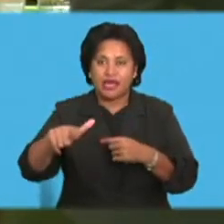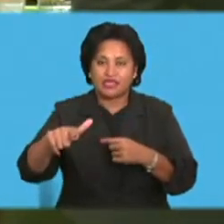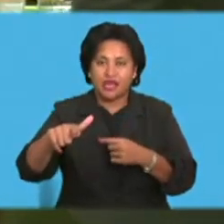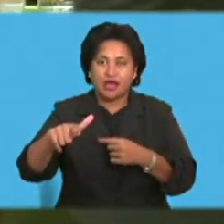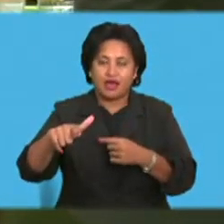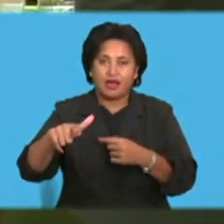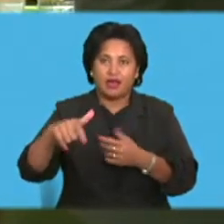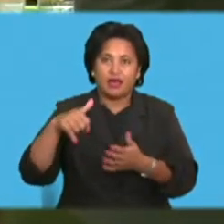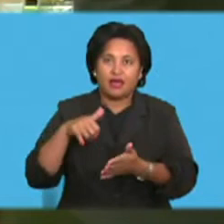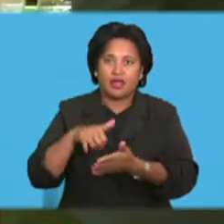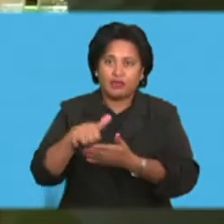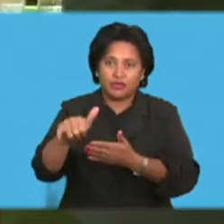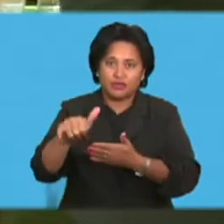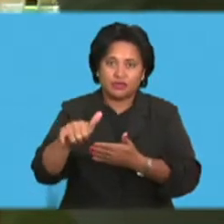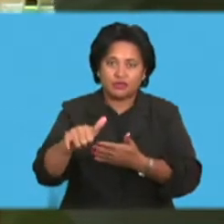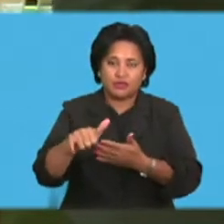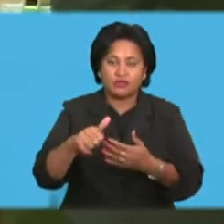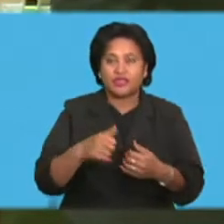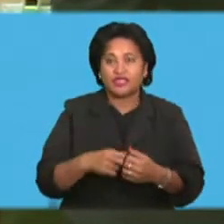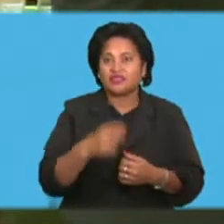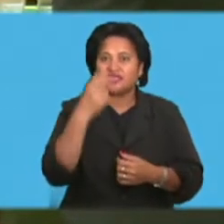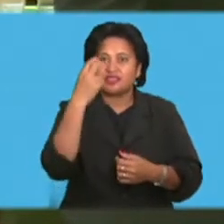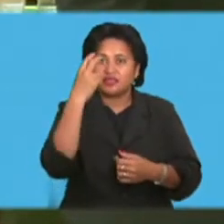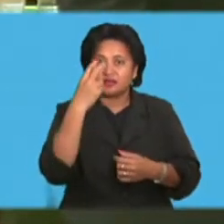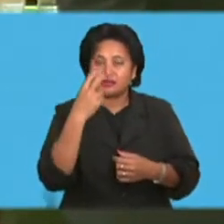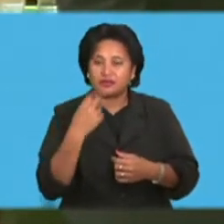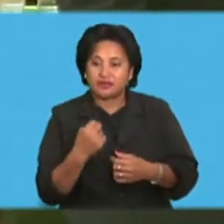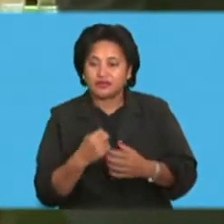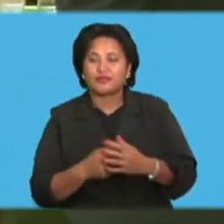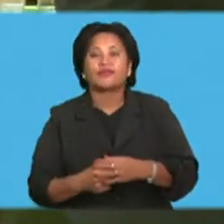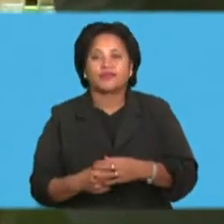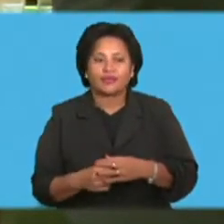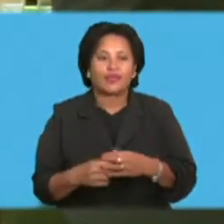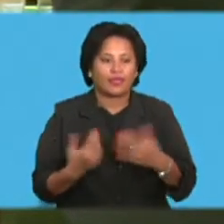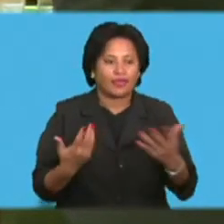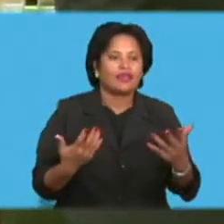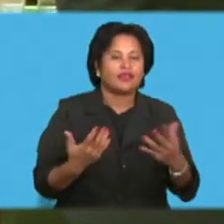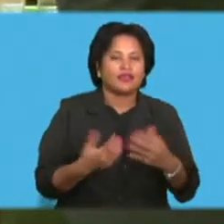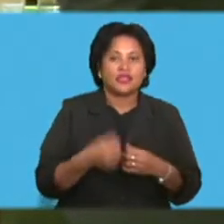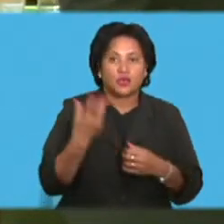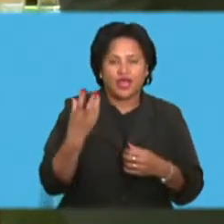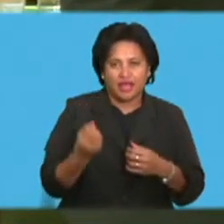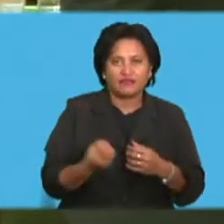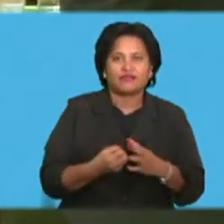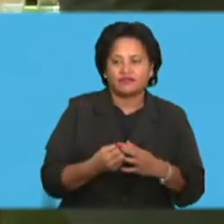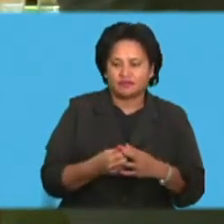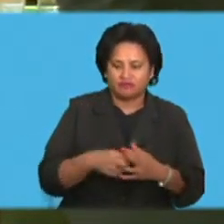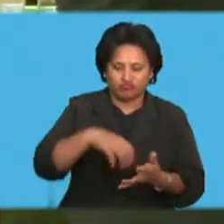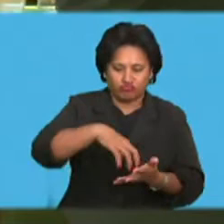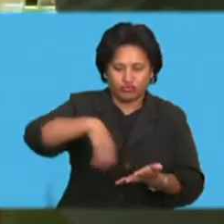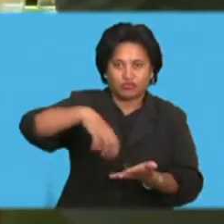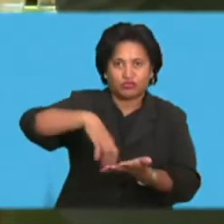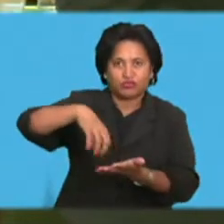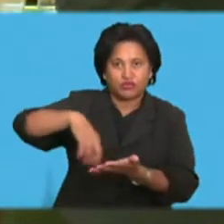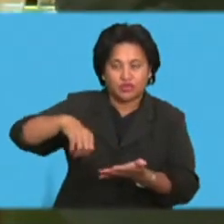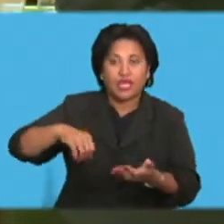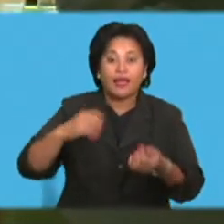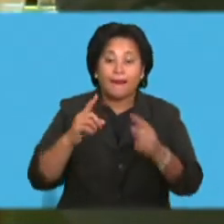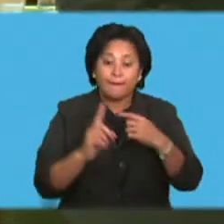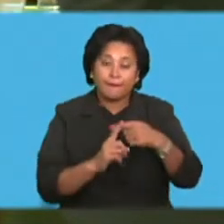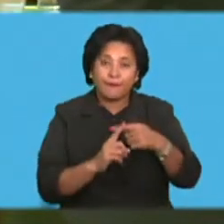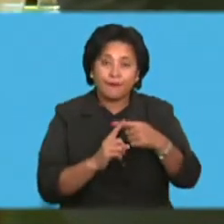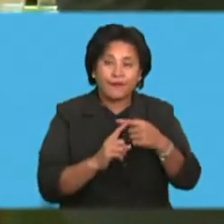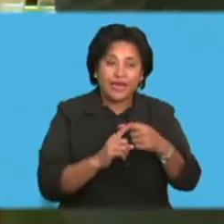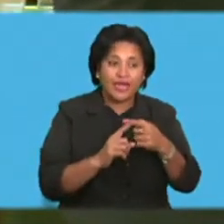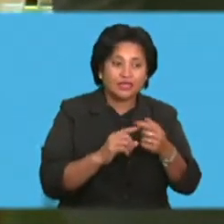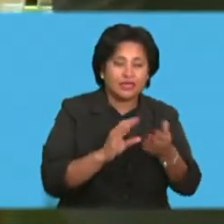about 40-year-old, Madam Speaker, so we're looking at retiring these two dredges this year. There's an allocation of $3